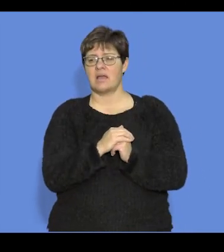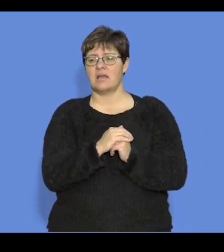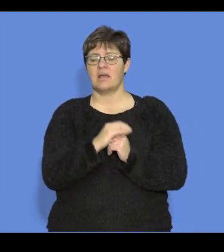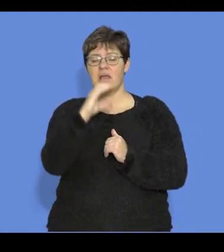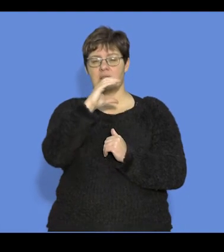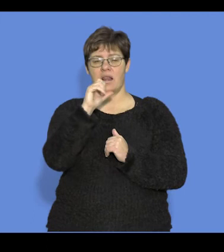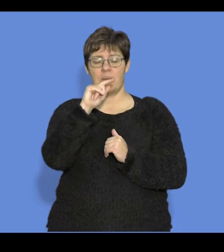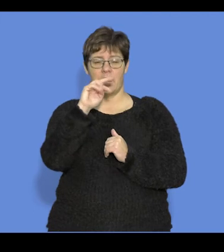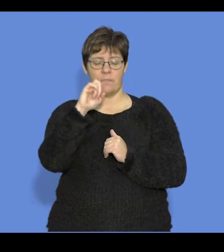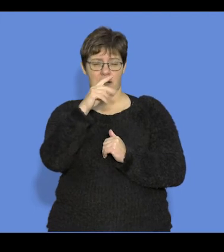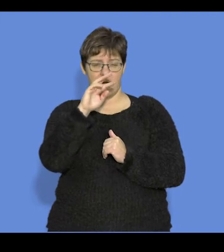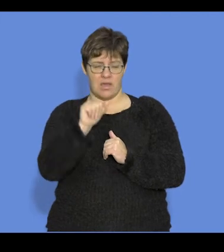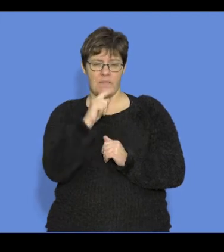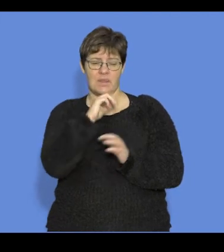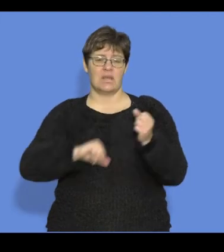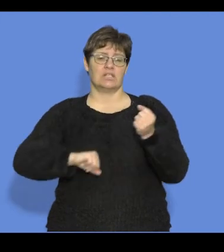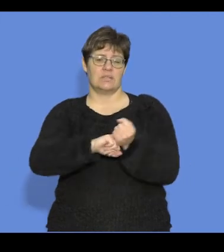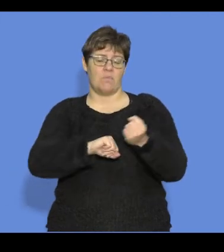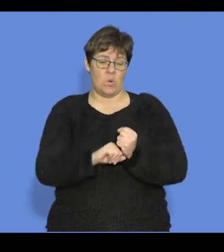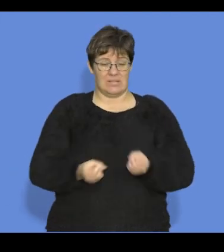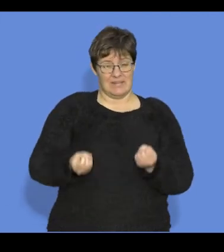be support.